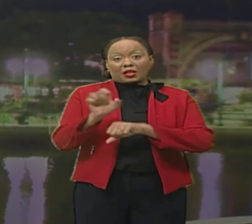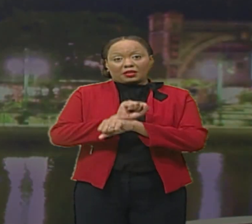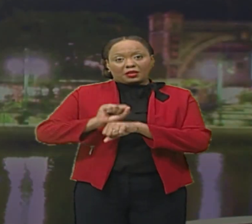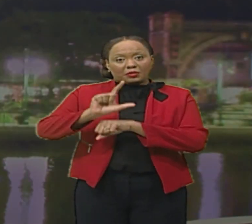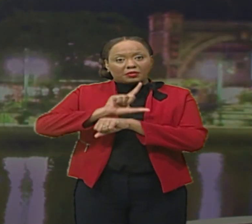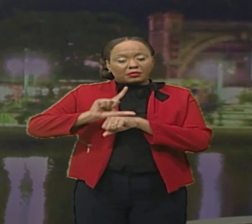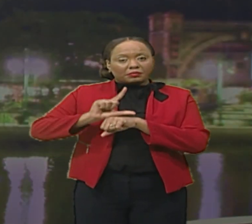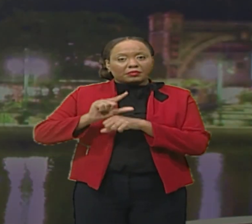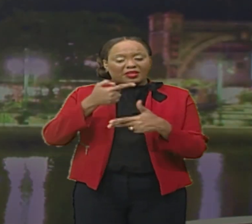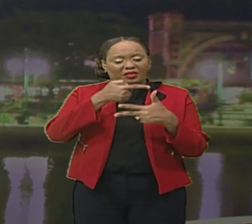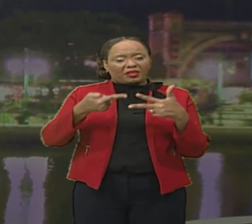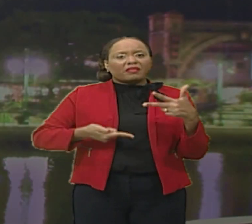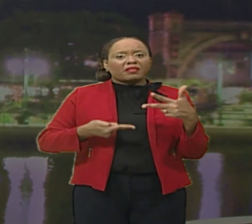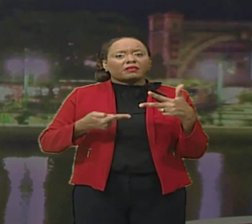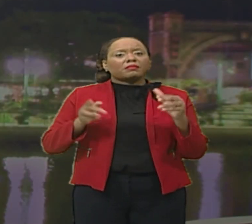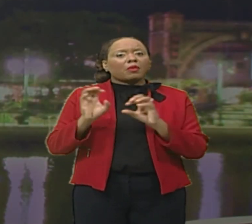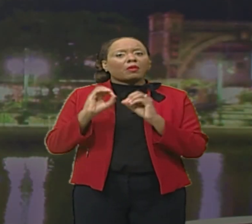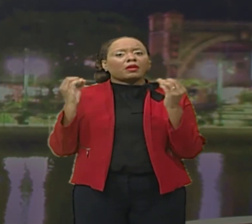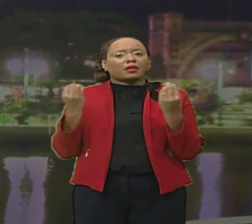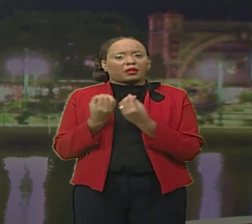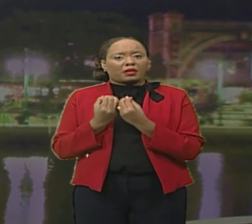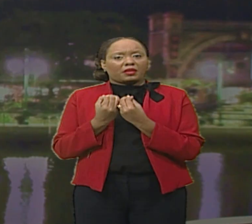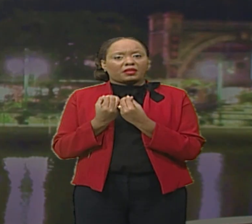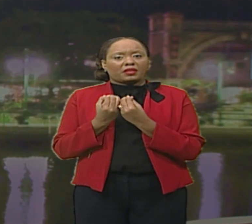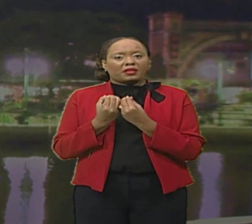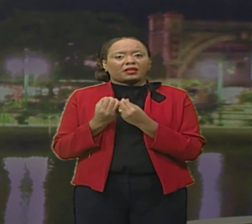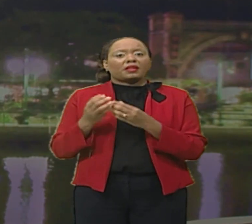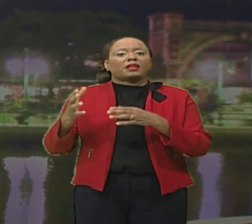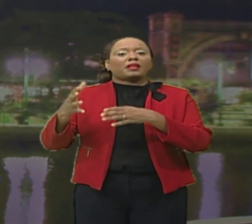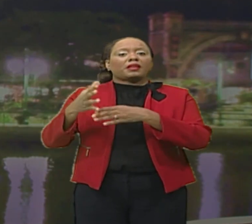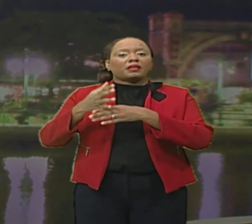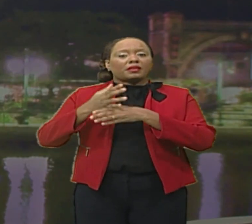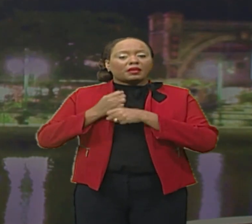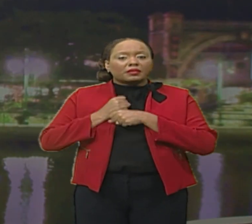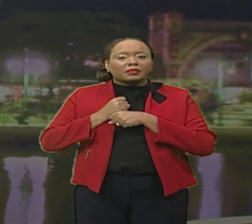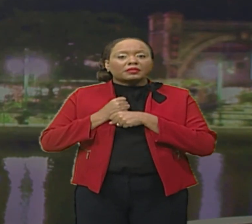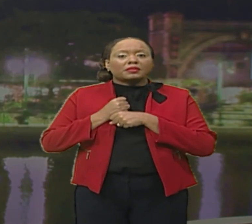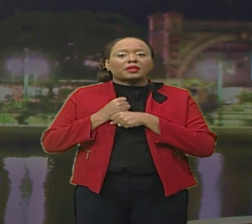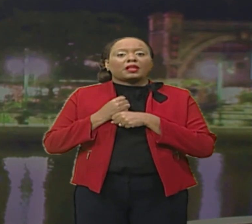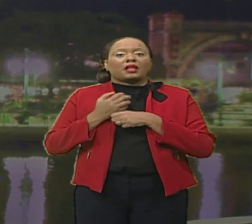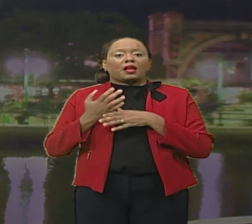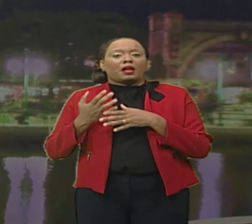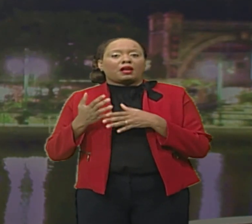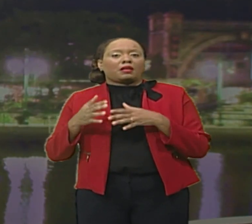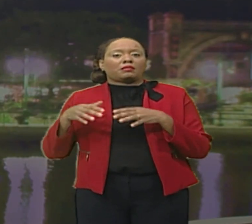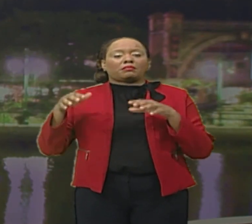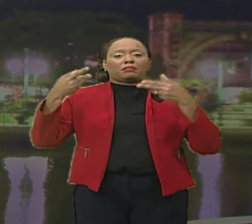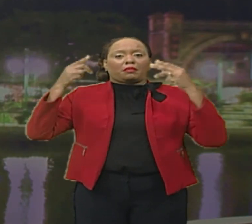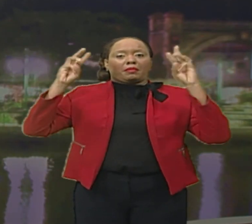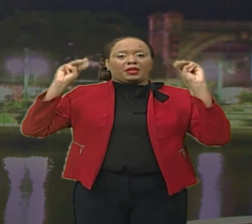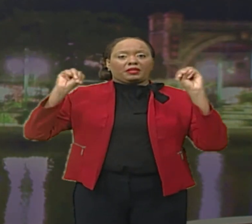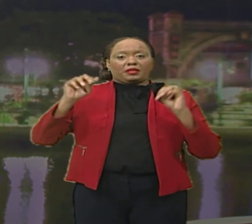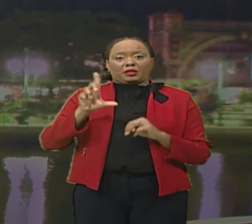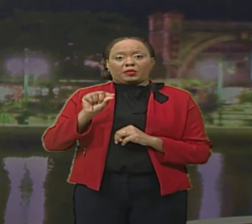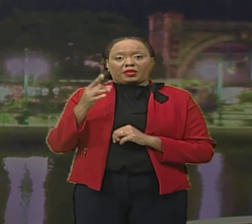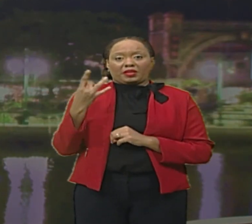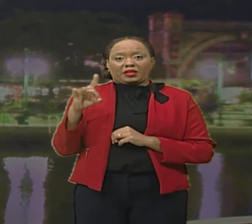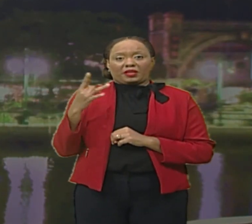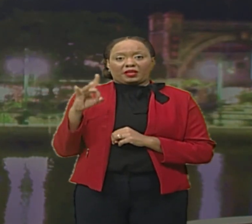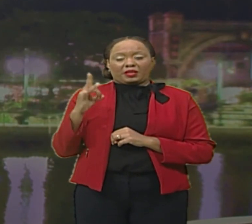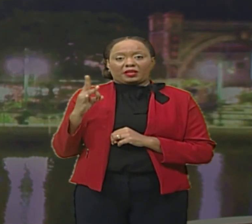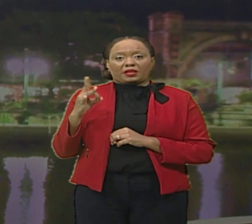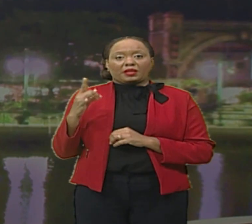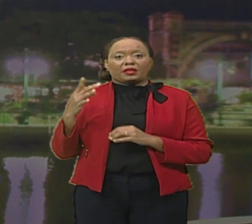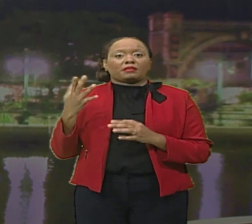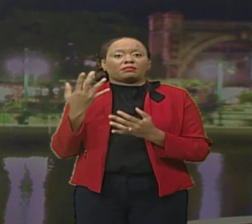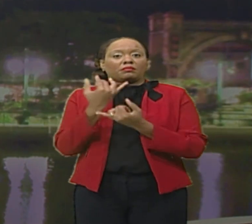In St. Lucia, 3 local organizations are the beneficiaries of the proceeds of the Prime Minister's 2018 Independence